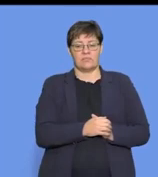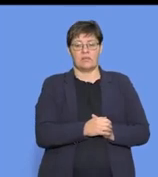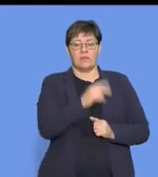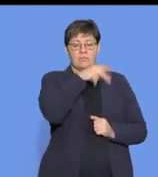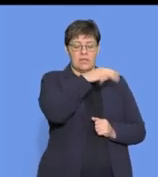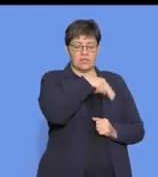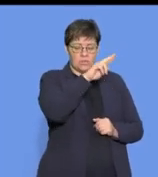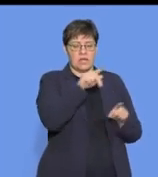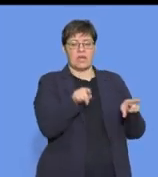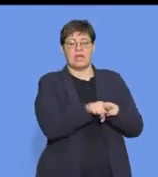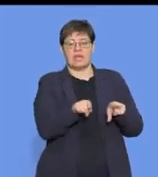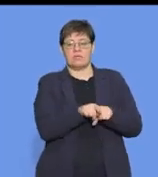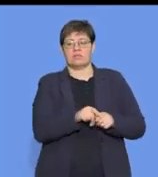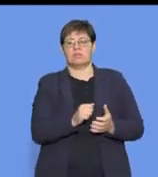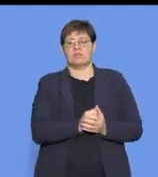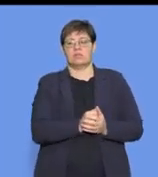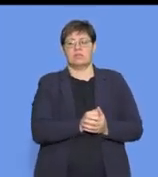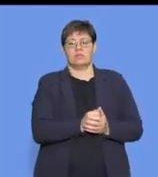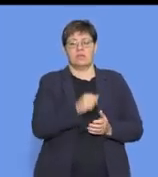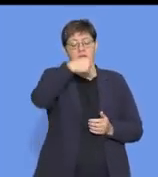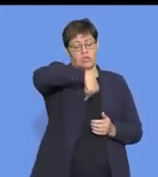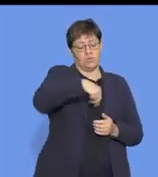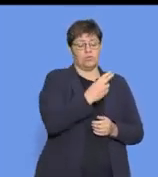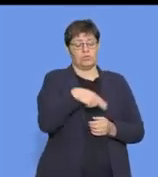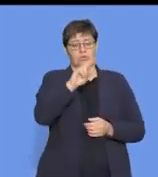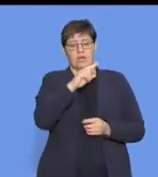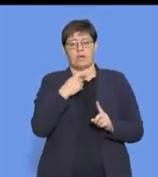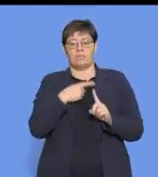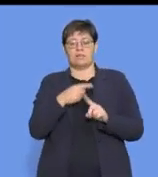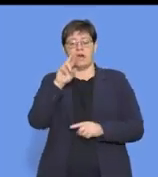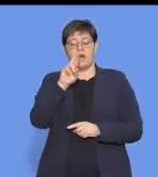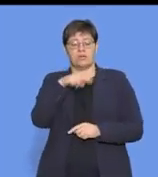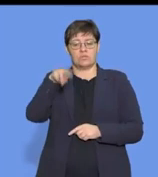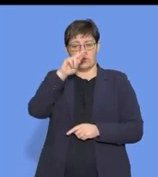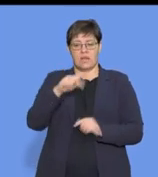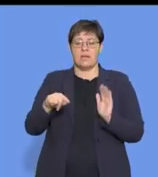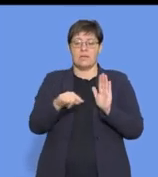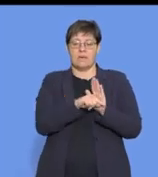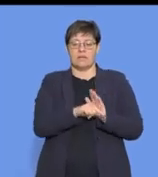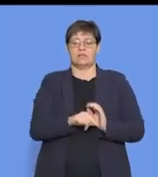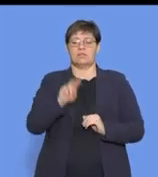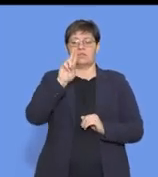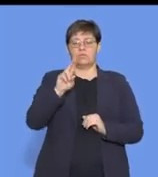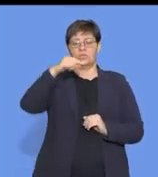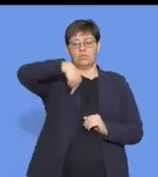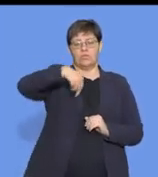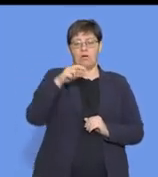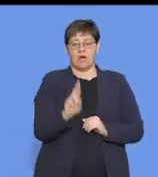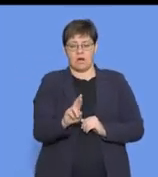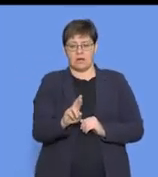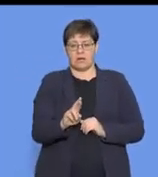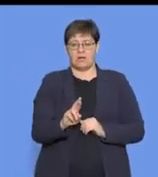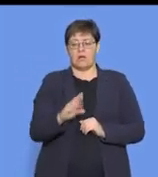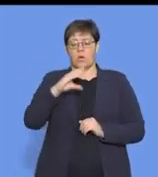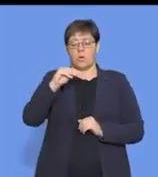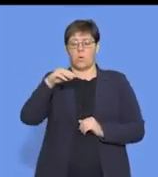Easy, let's go. P squared will equal to q squared plus r squared minus